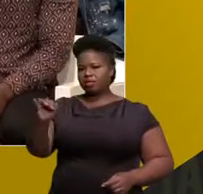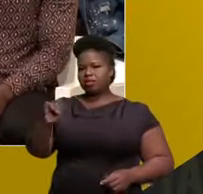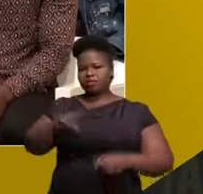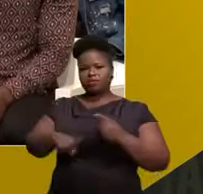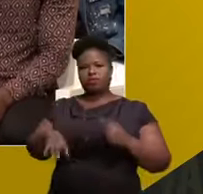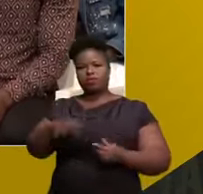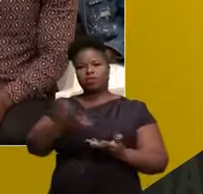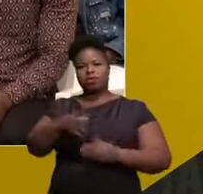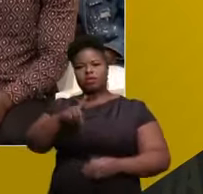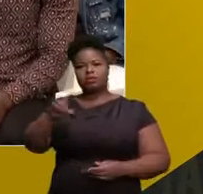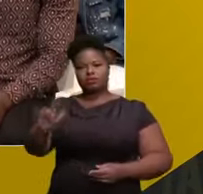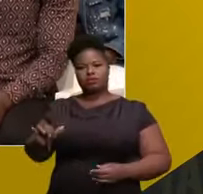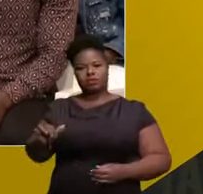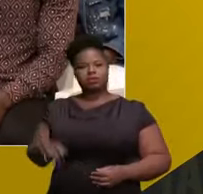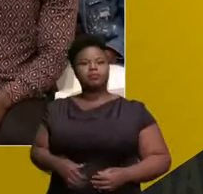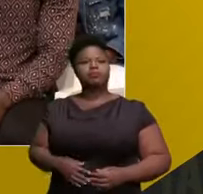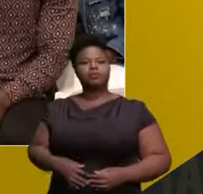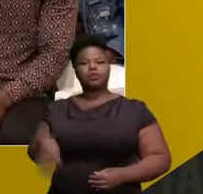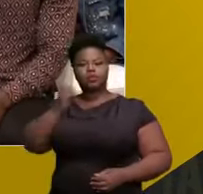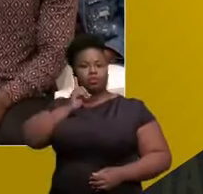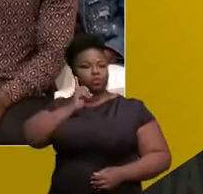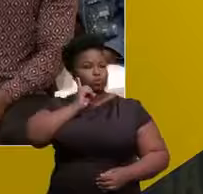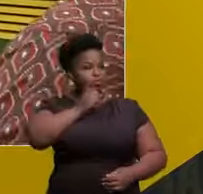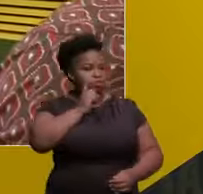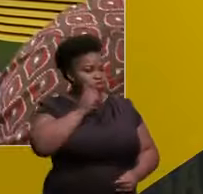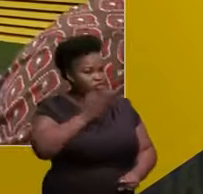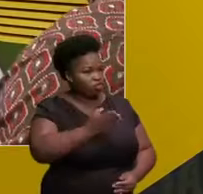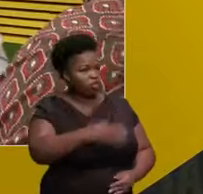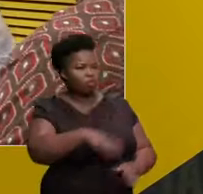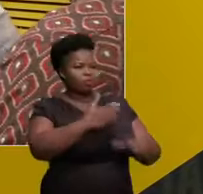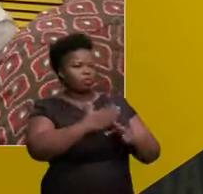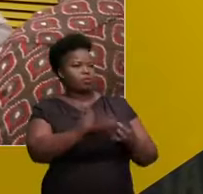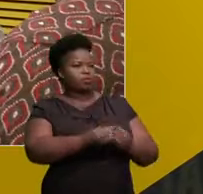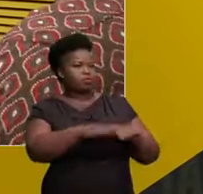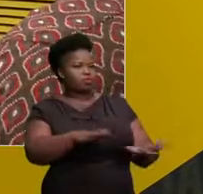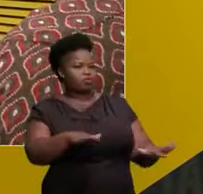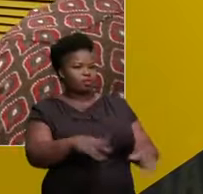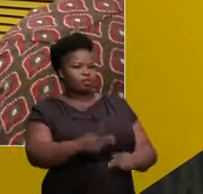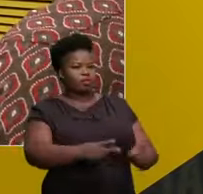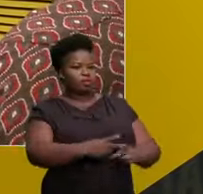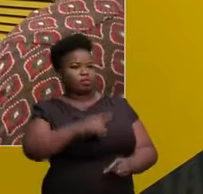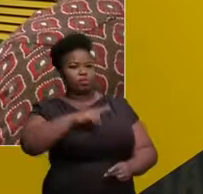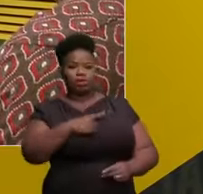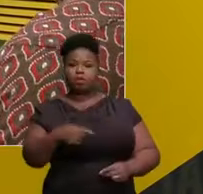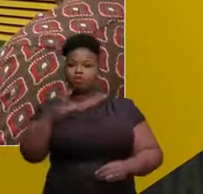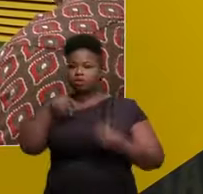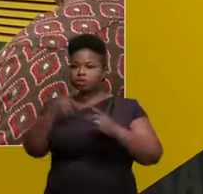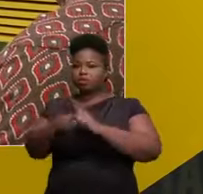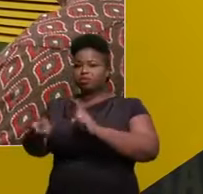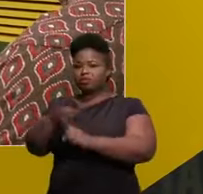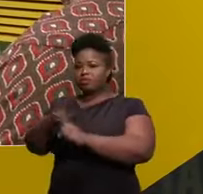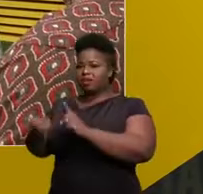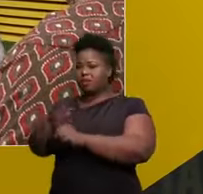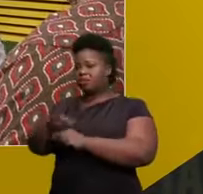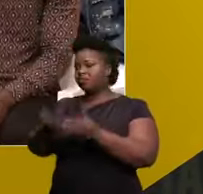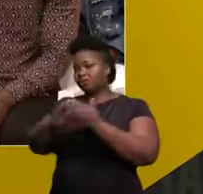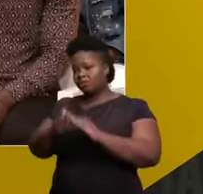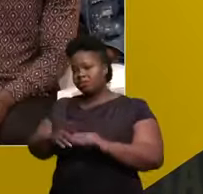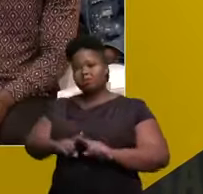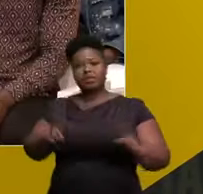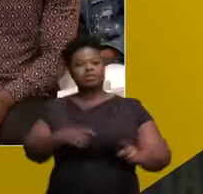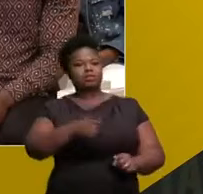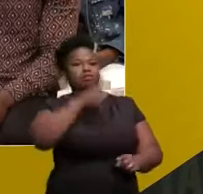MT Everton. And I mean, as a teacher, Pumlani, as umuntu, osebenza nge ngani. Sikuna nge violence in communities. Yeah. But let's speak about the